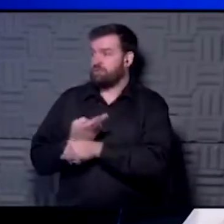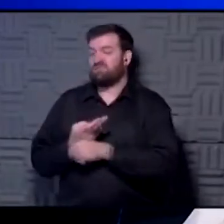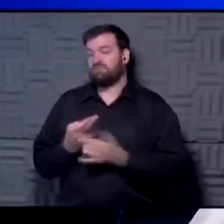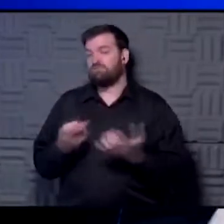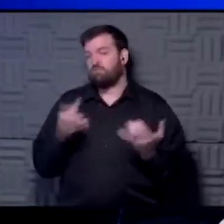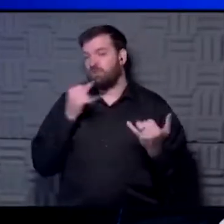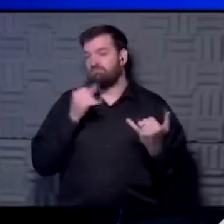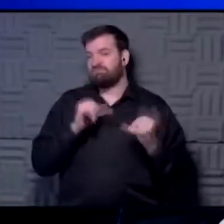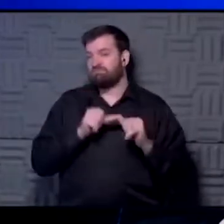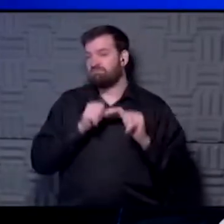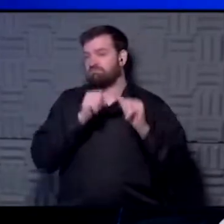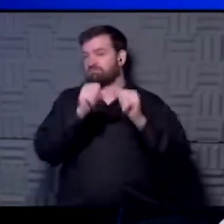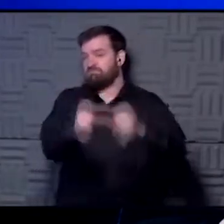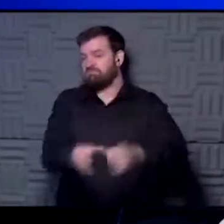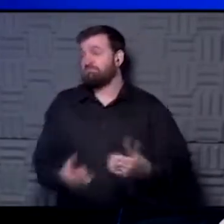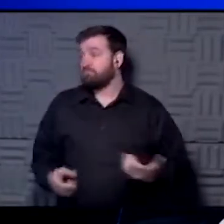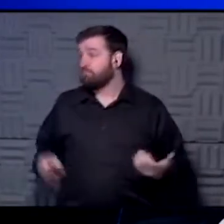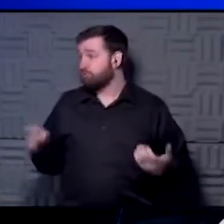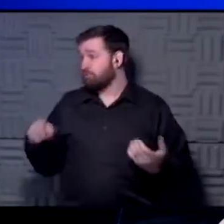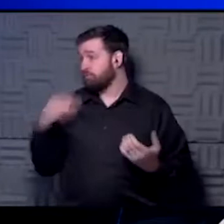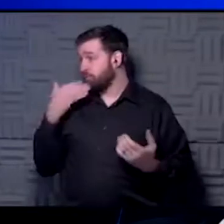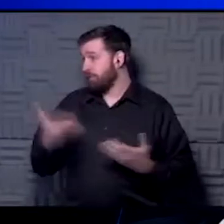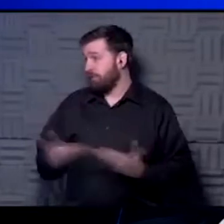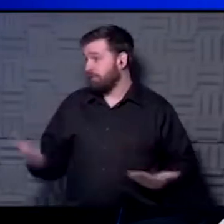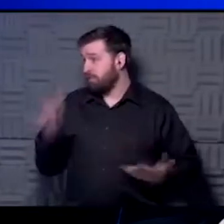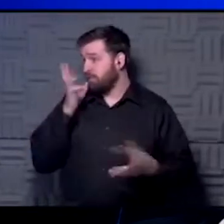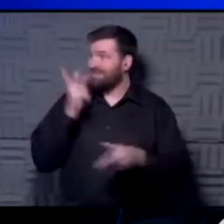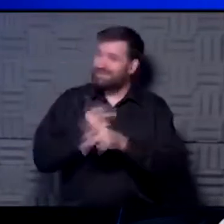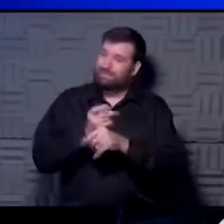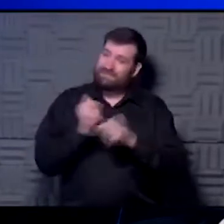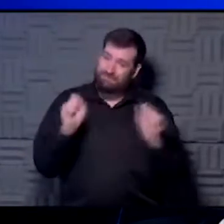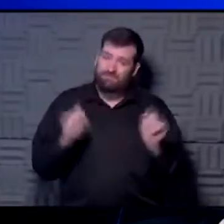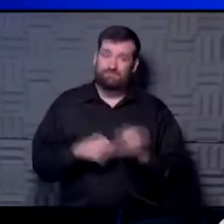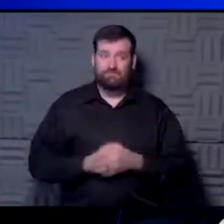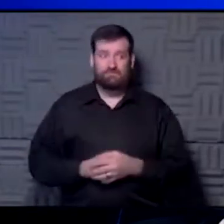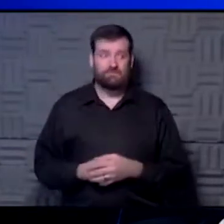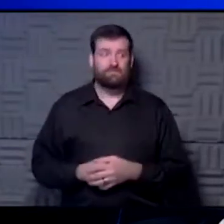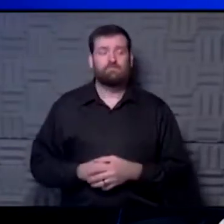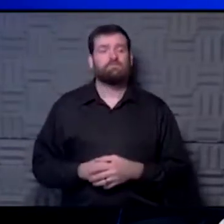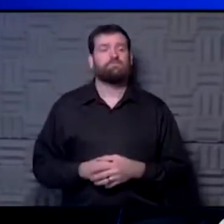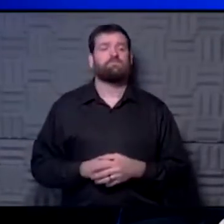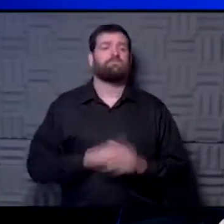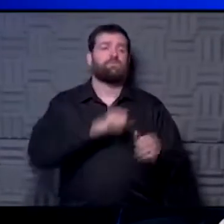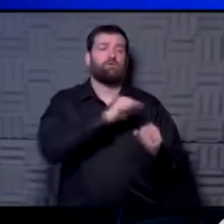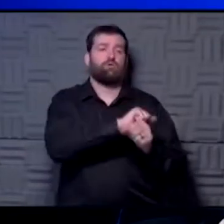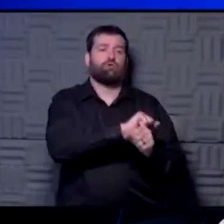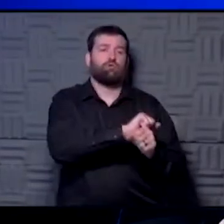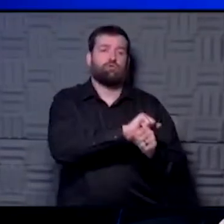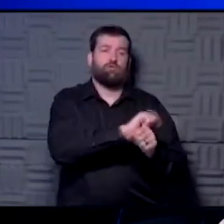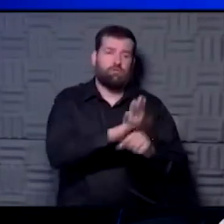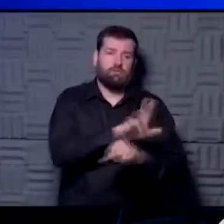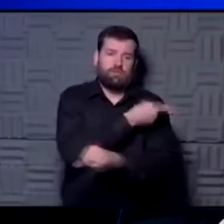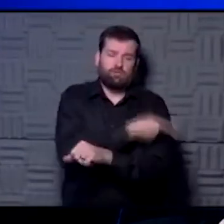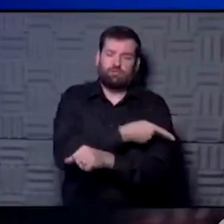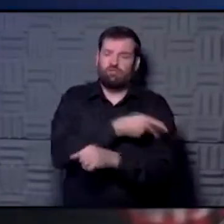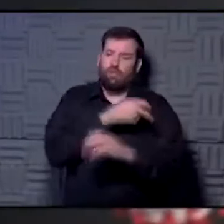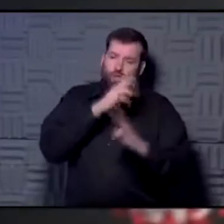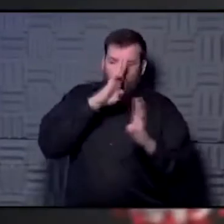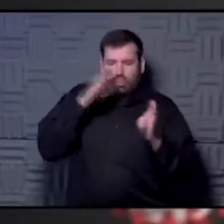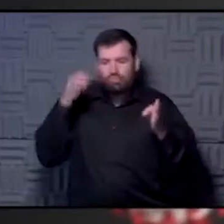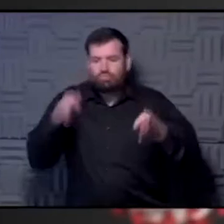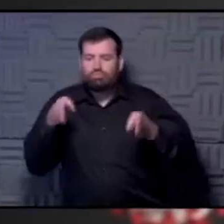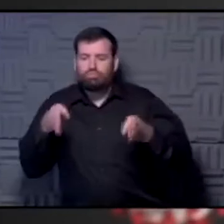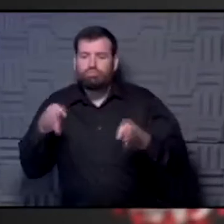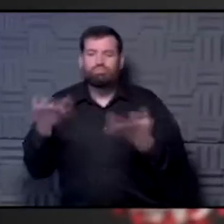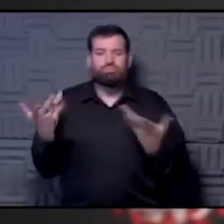stay. Yeah, and I it should agree. be. Yeah, and that's a good thing. That's going to keep everybody safe. Why do COVID-19 patients get all the attention? Why